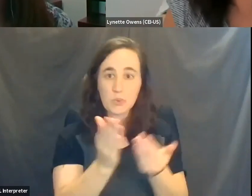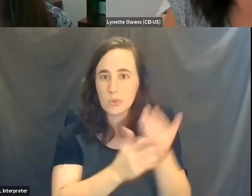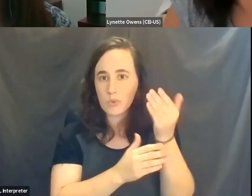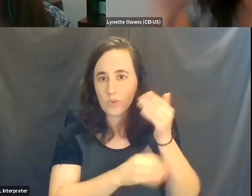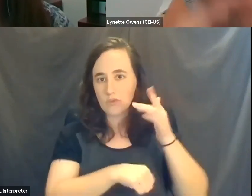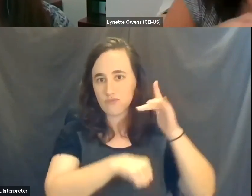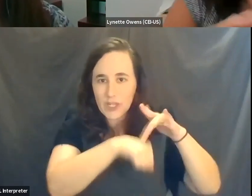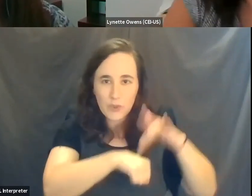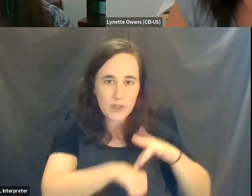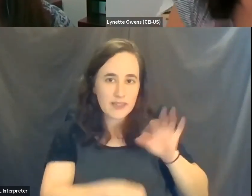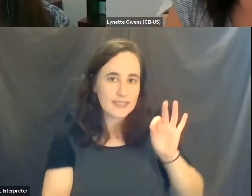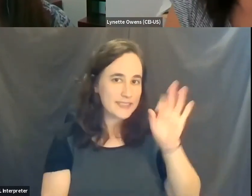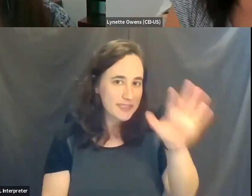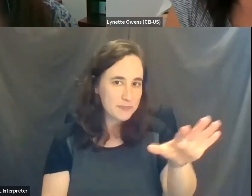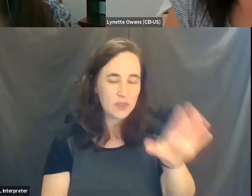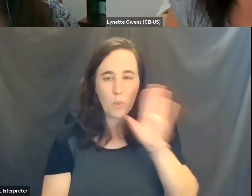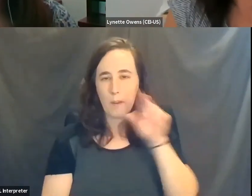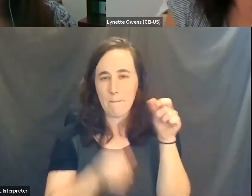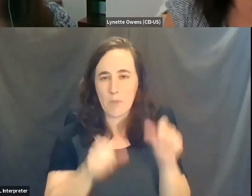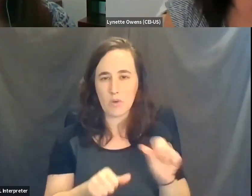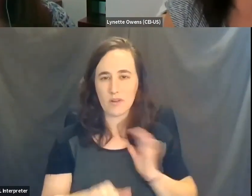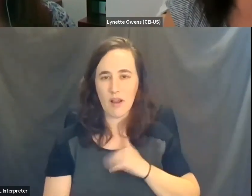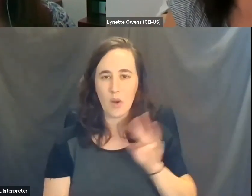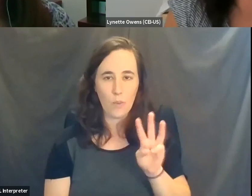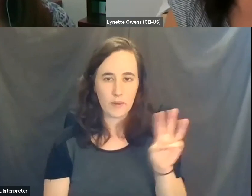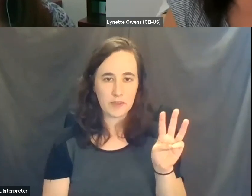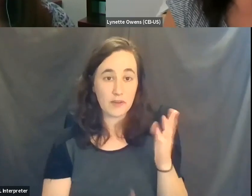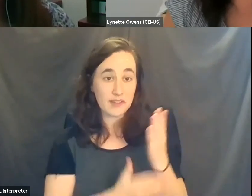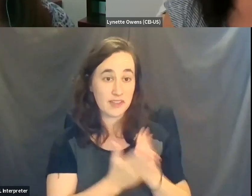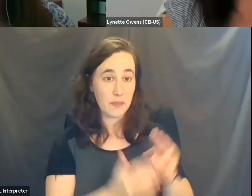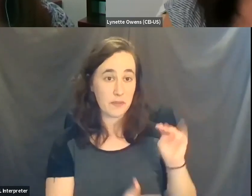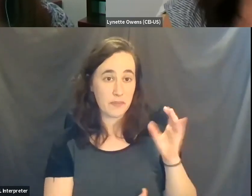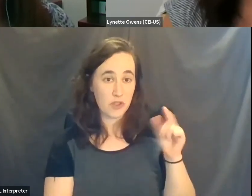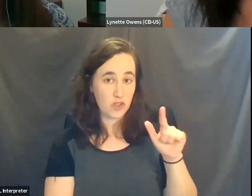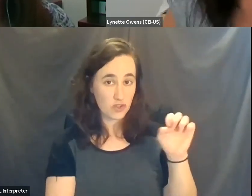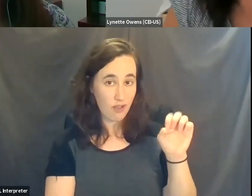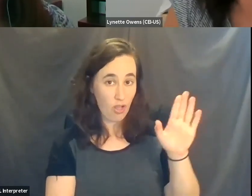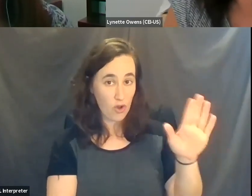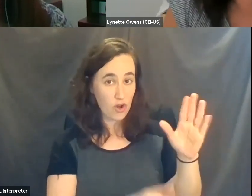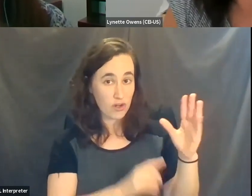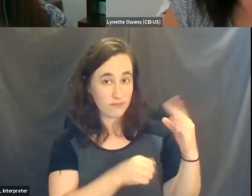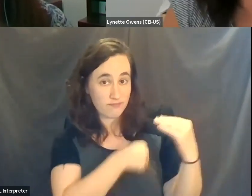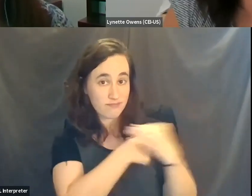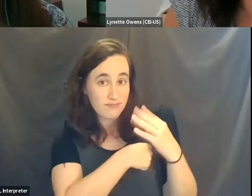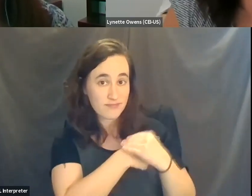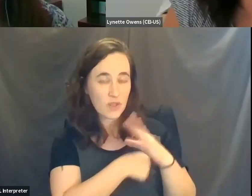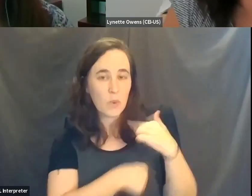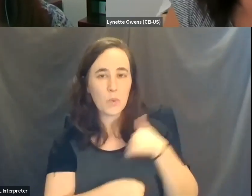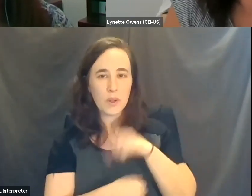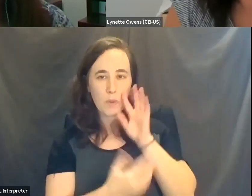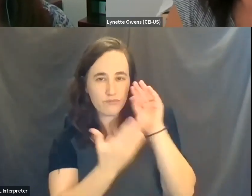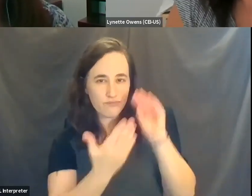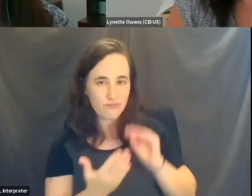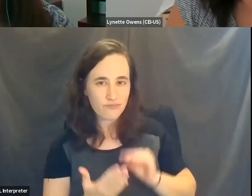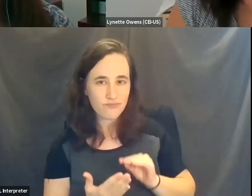website at the conclusion. So some of the pieces of advice that Michelle shared with us today will be documented there for you